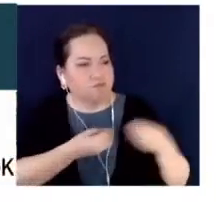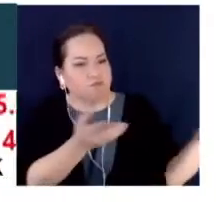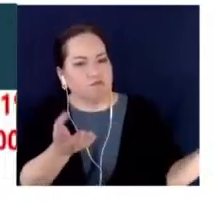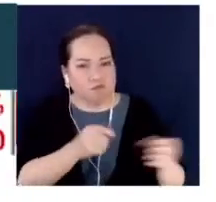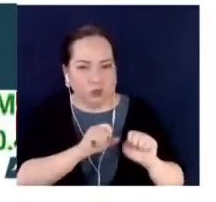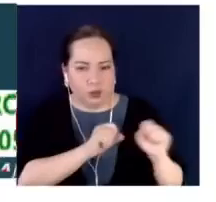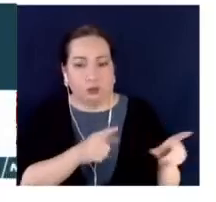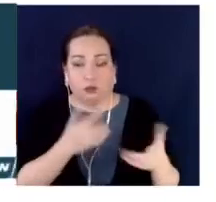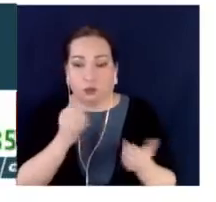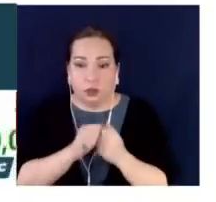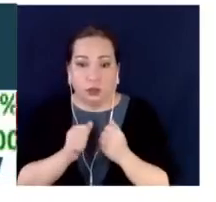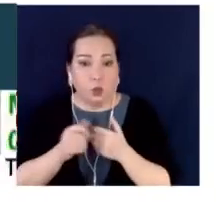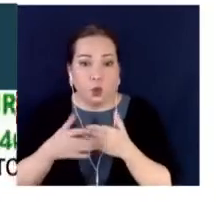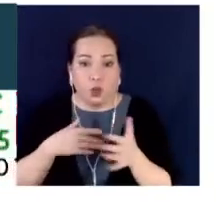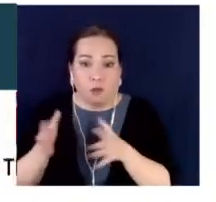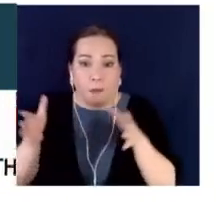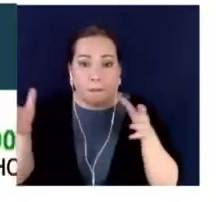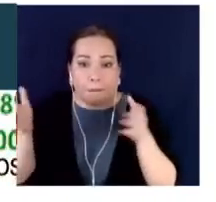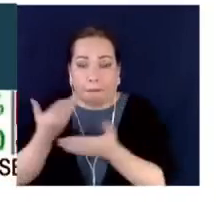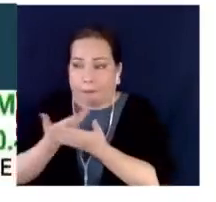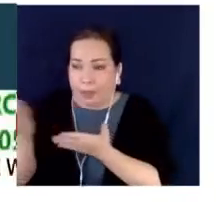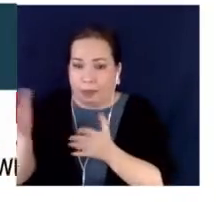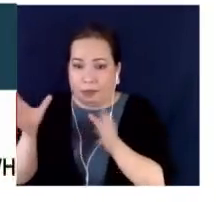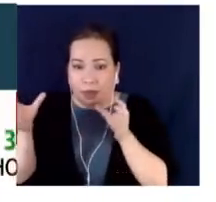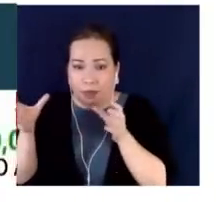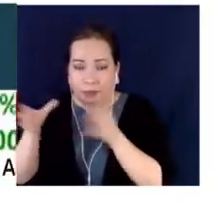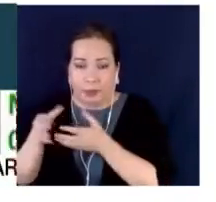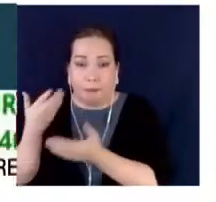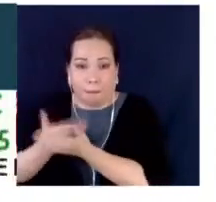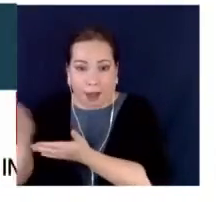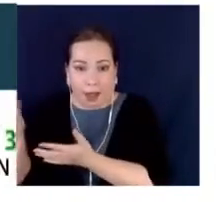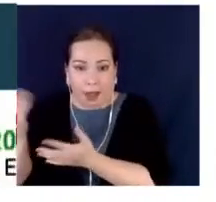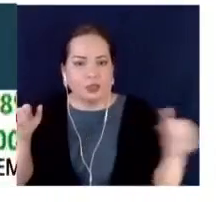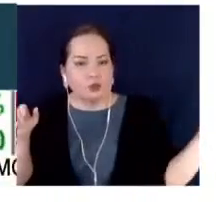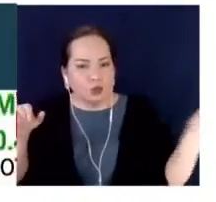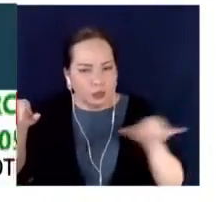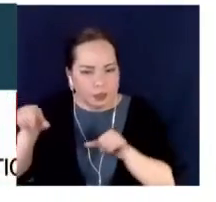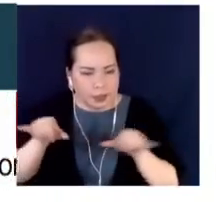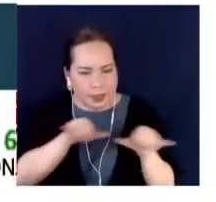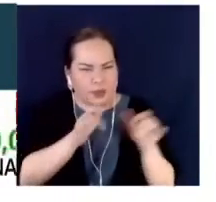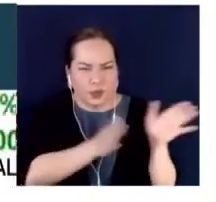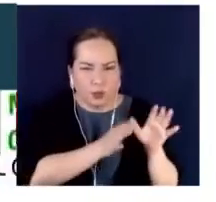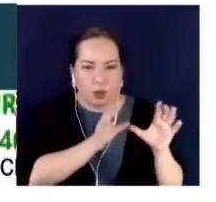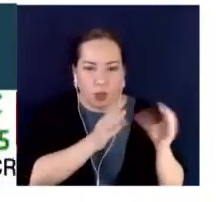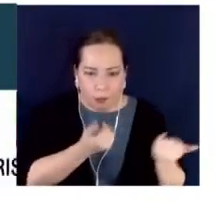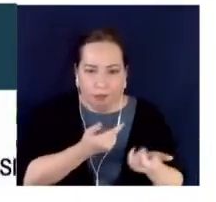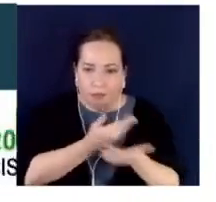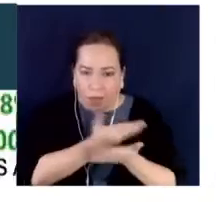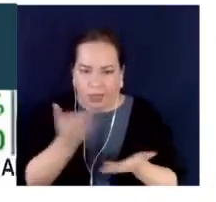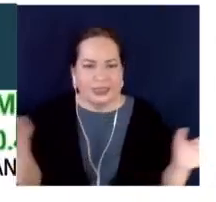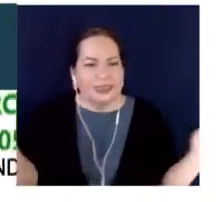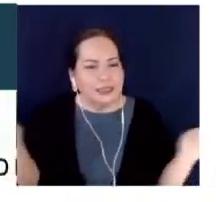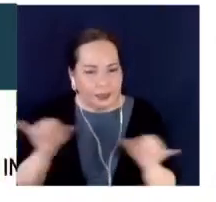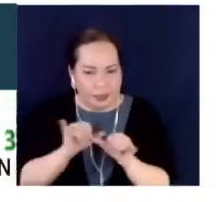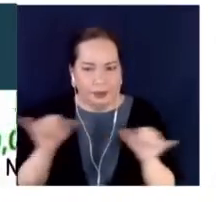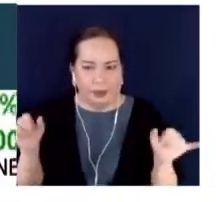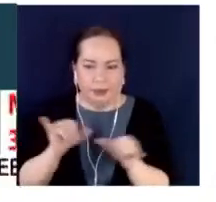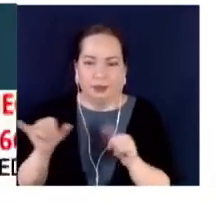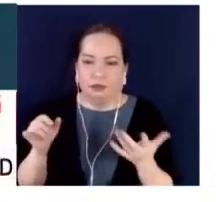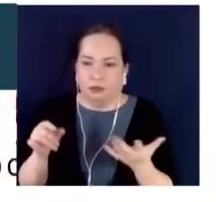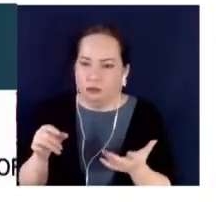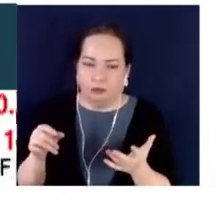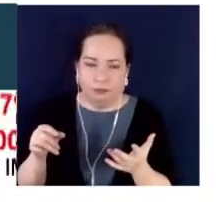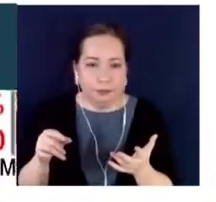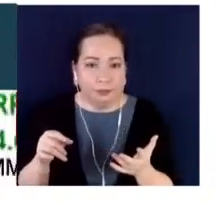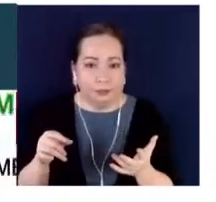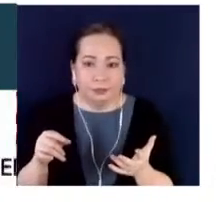that whatever the big companies are buying, they are accessing the same. So we go through with this, with of course,